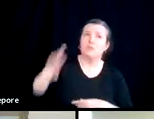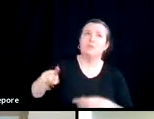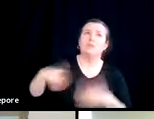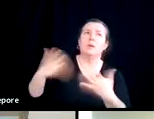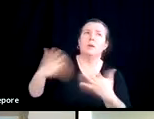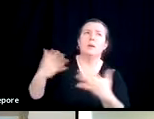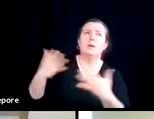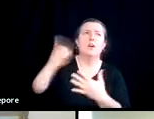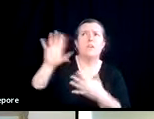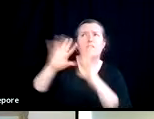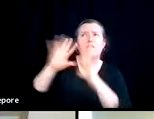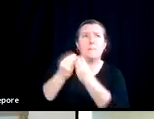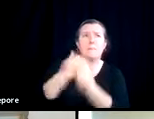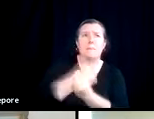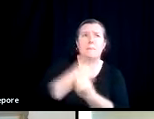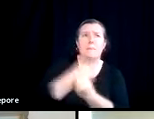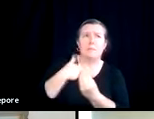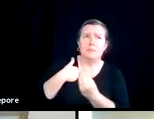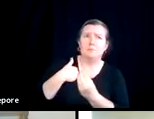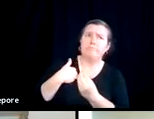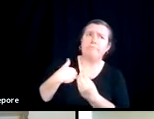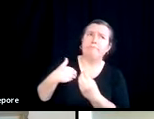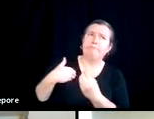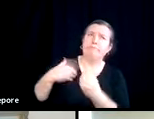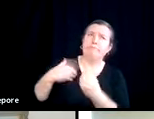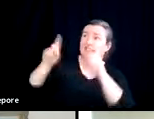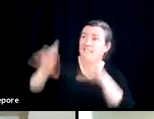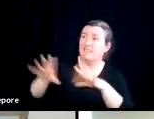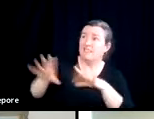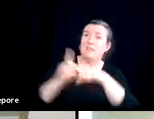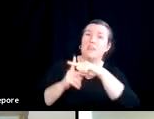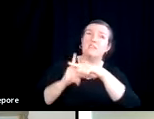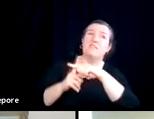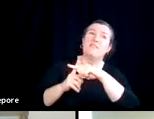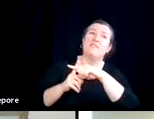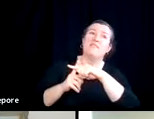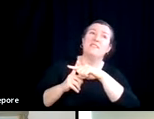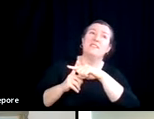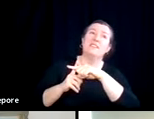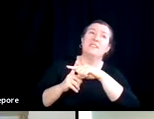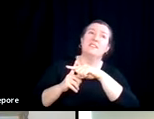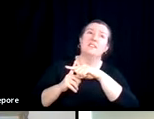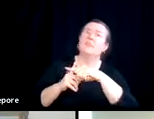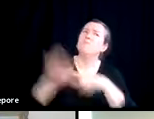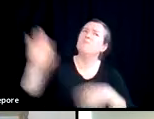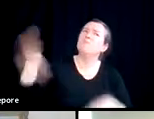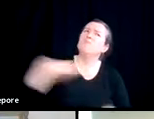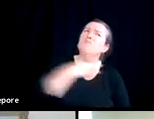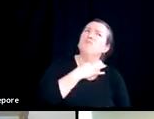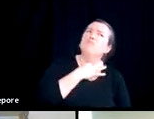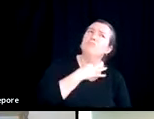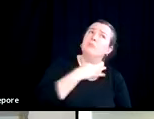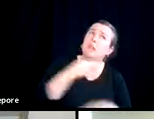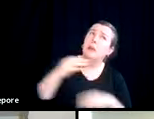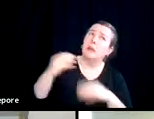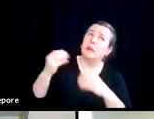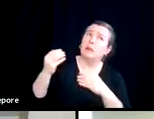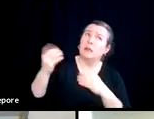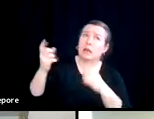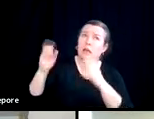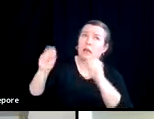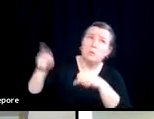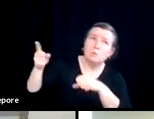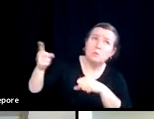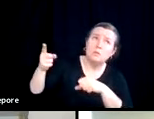member who tested positive for COVID. I'm curious if you might be able to talk about how it is